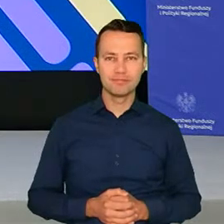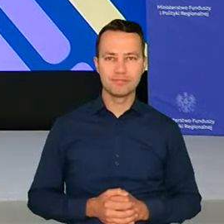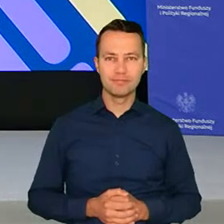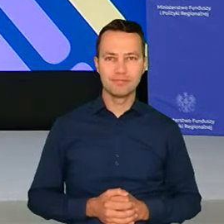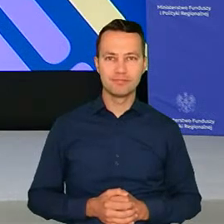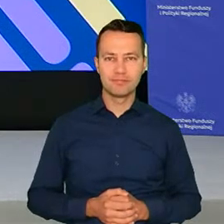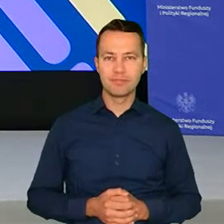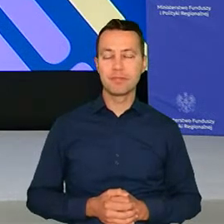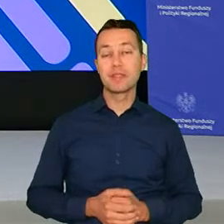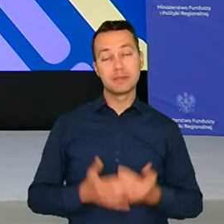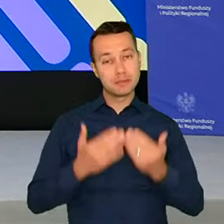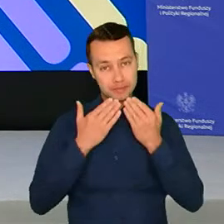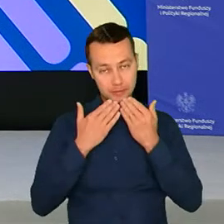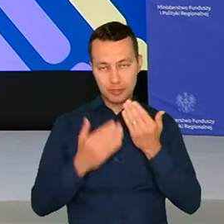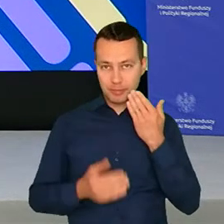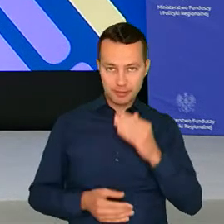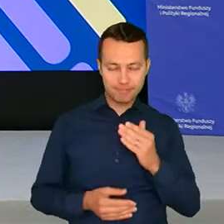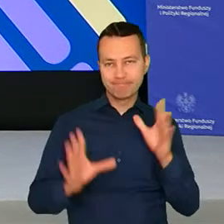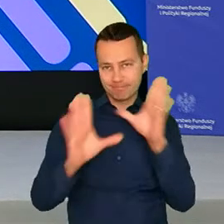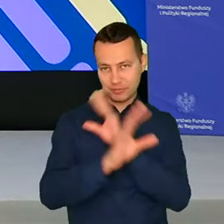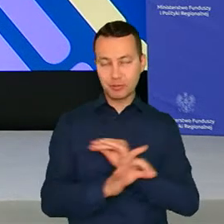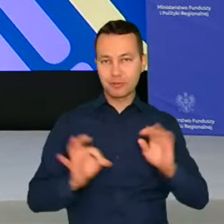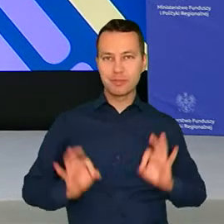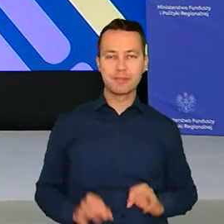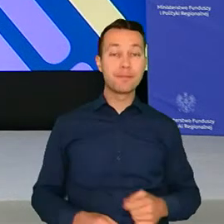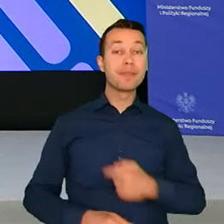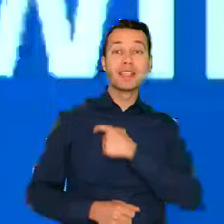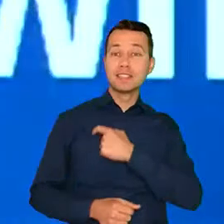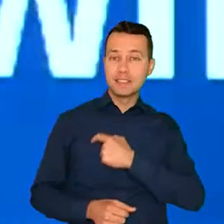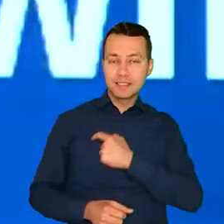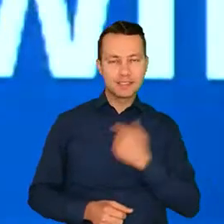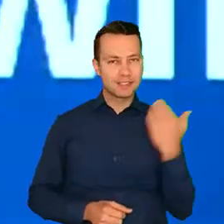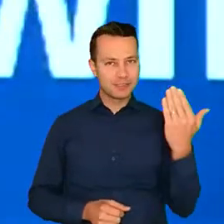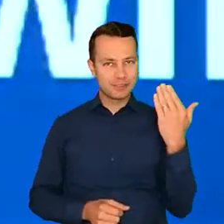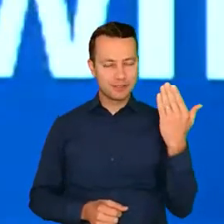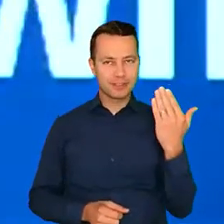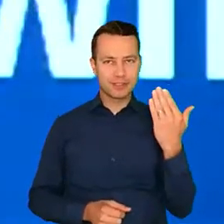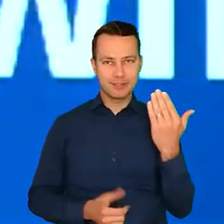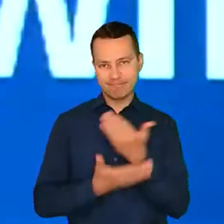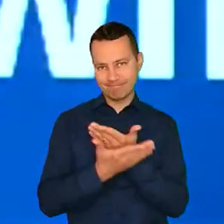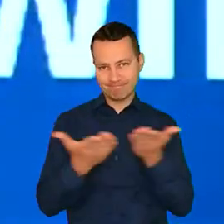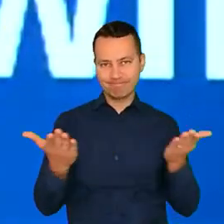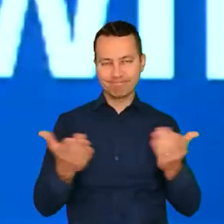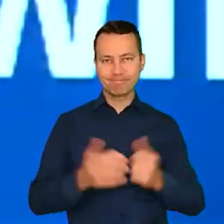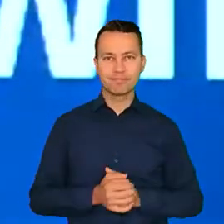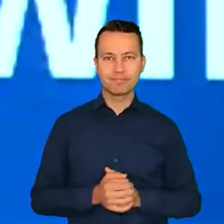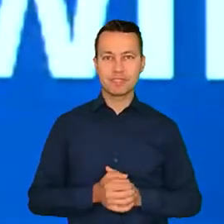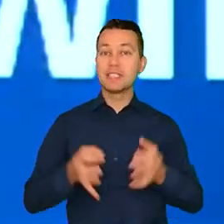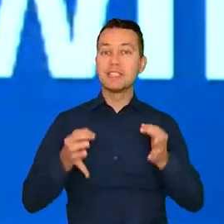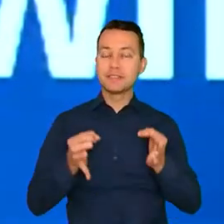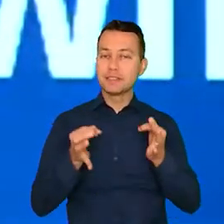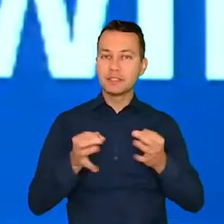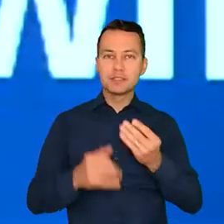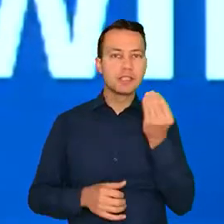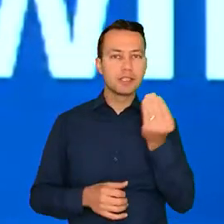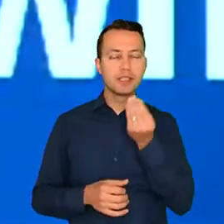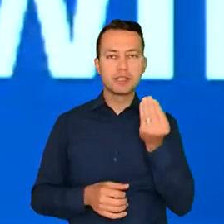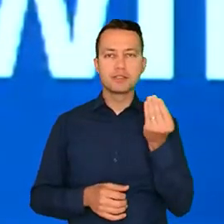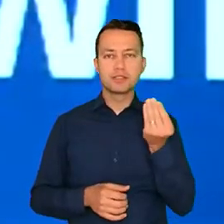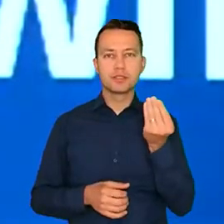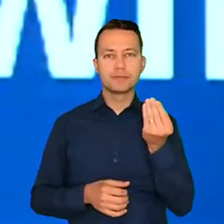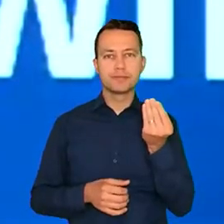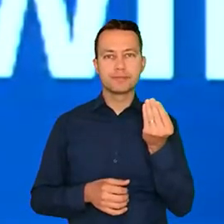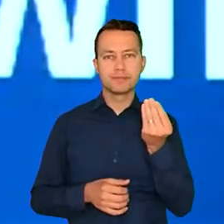Thank you very much, ladies and gentlemen. I would like to welcome everyone. Unfortunately, today we